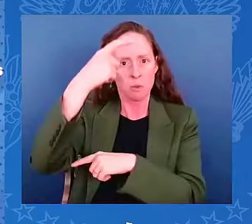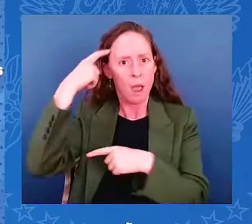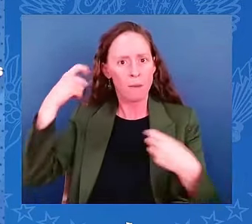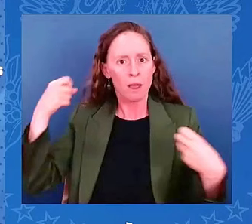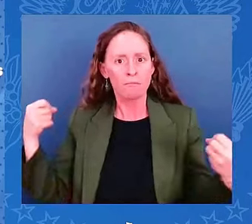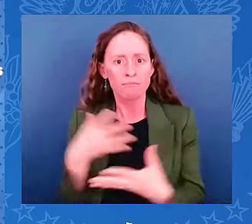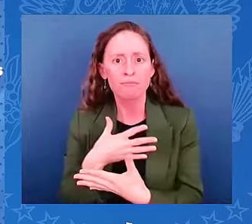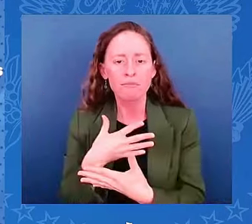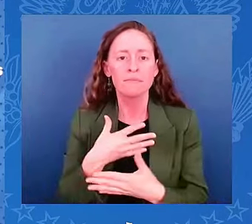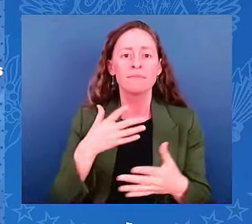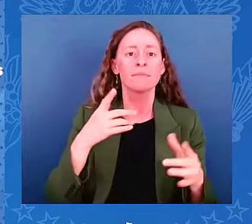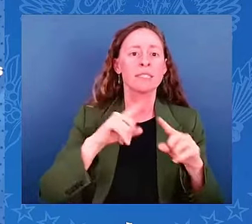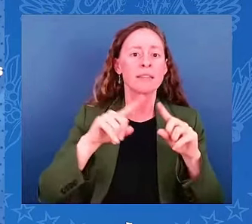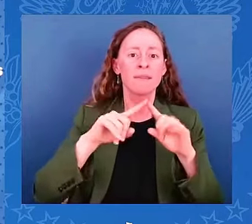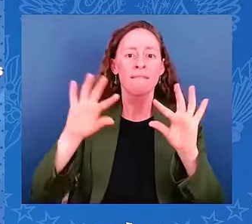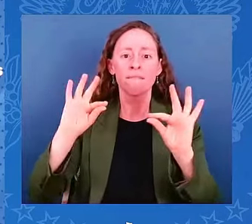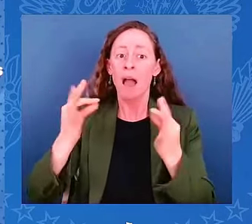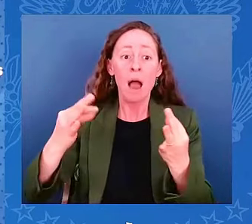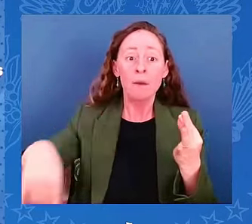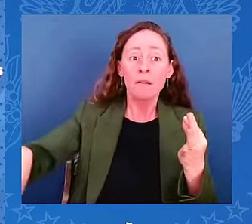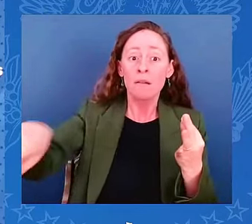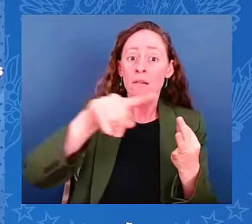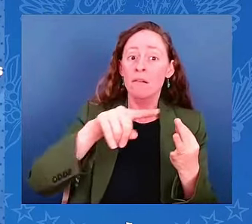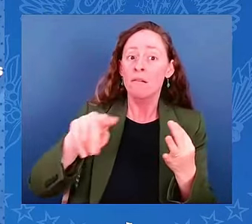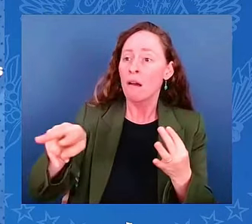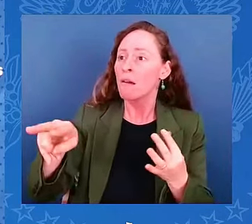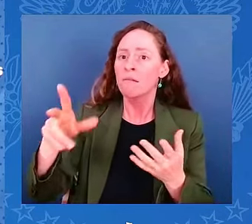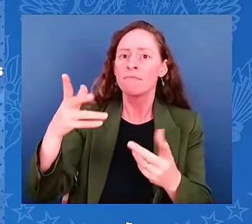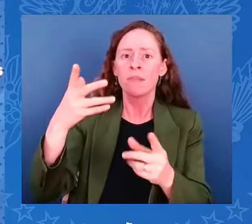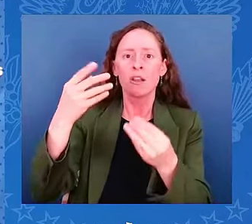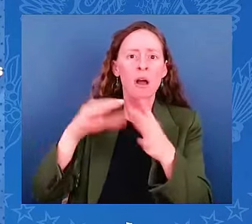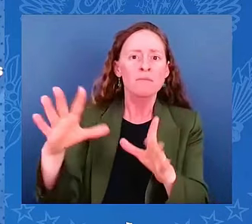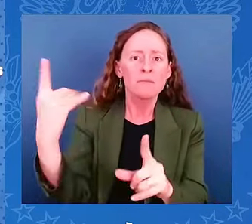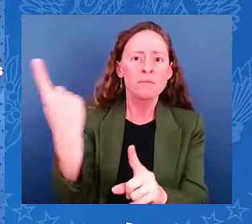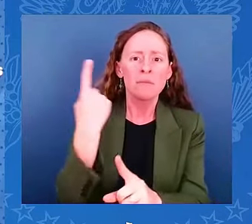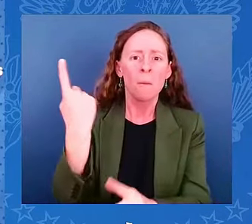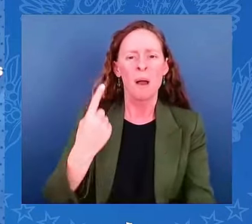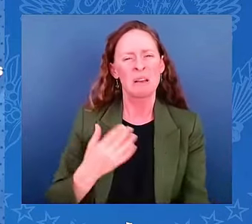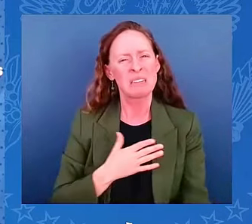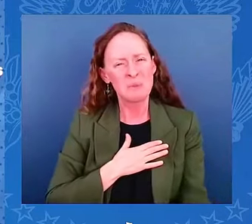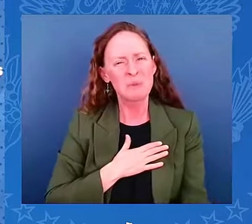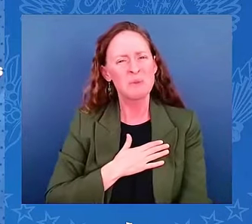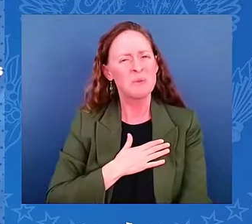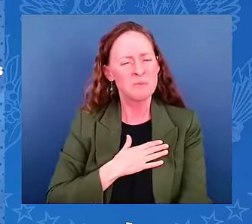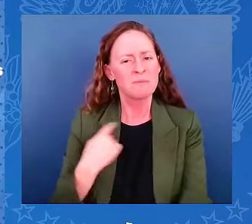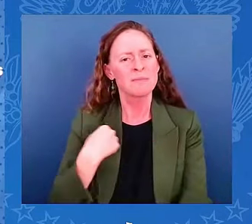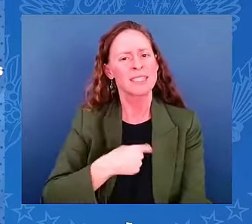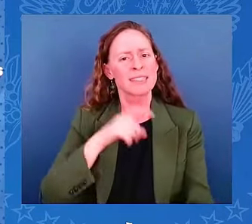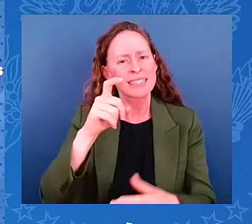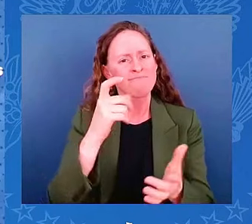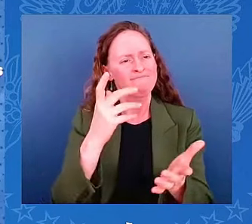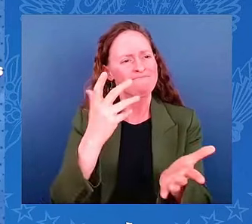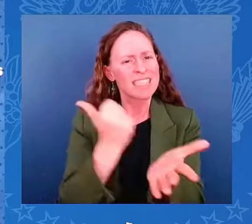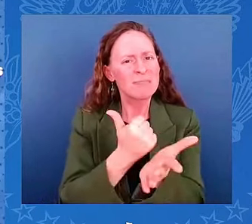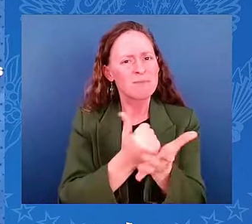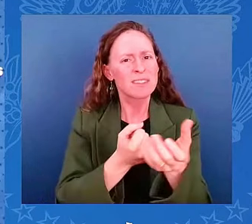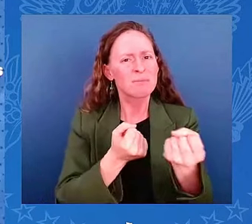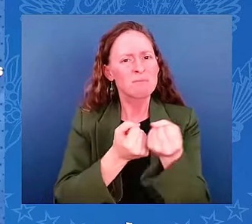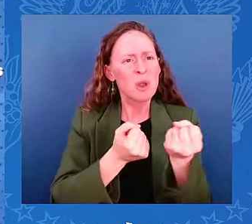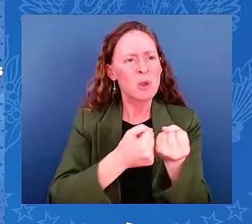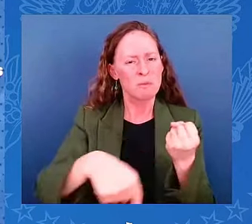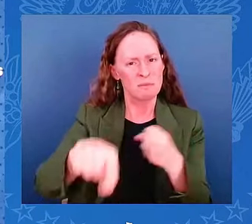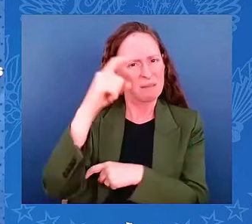tragic, but it needs help. They need help to get through it. It includes an additional 14,000 mental